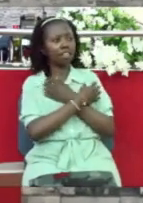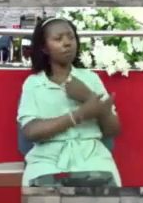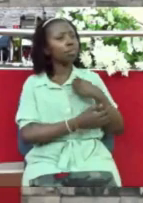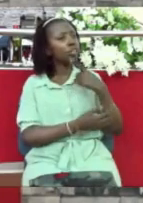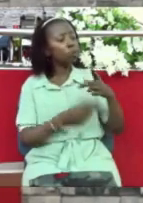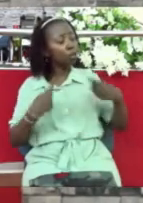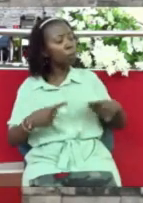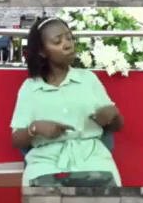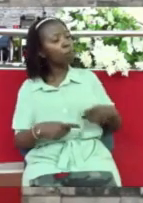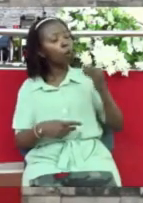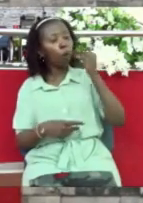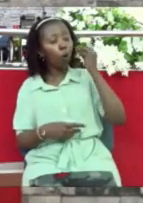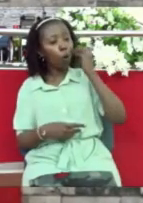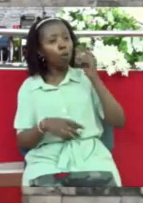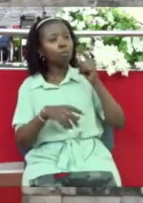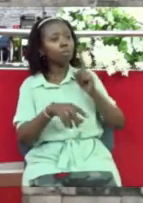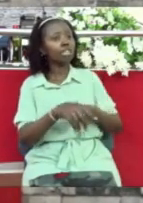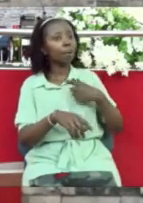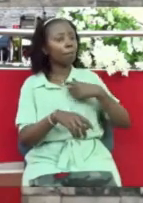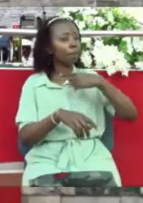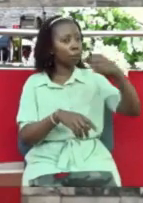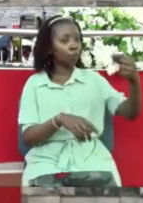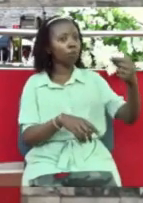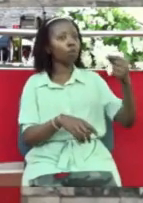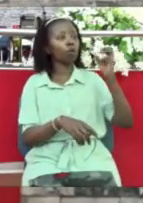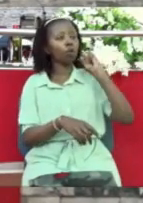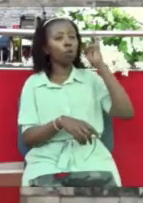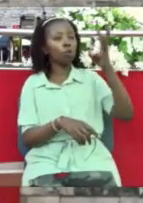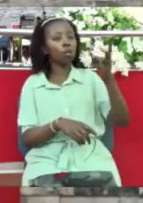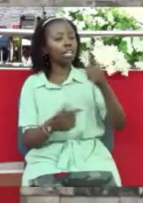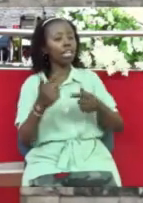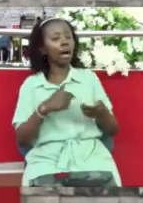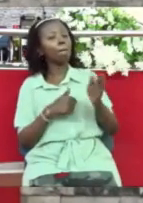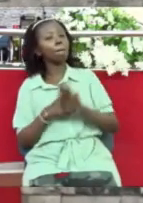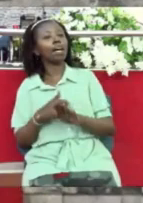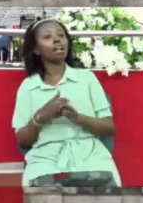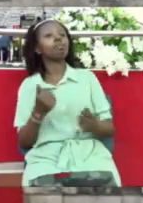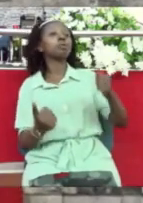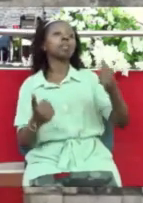home, when I go, I will go with a pickup.